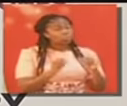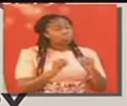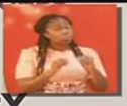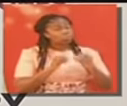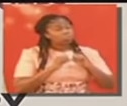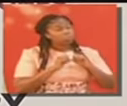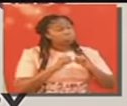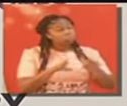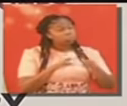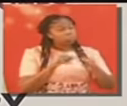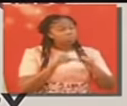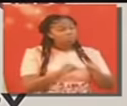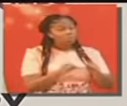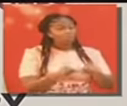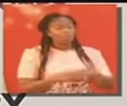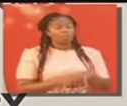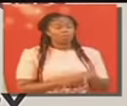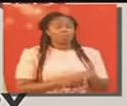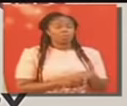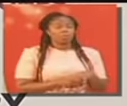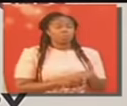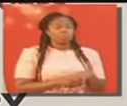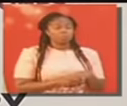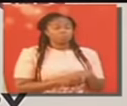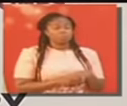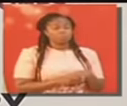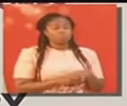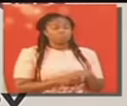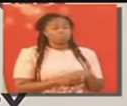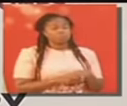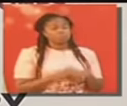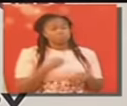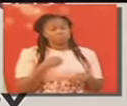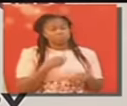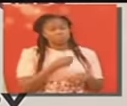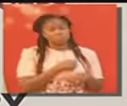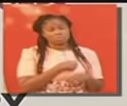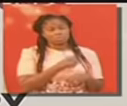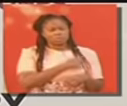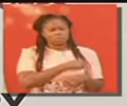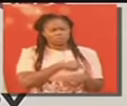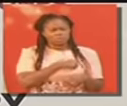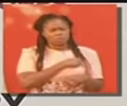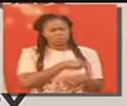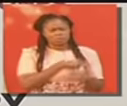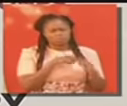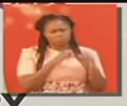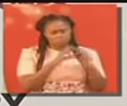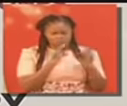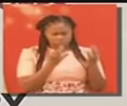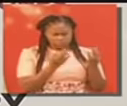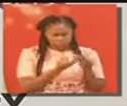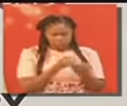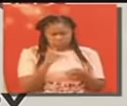Our deepest condolences go out to the 78 persons in Trinidad and Tobago who have succumbed.